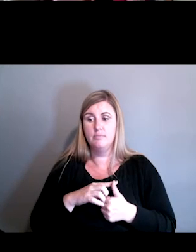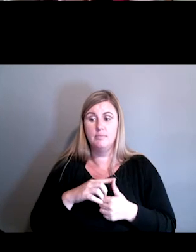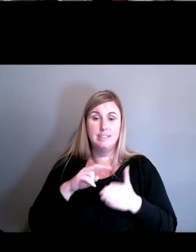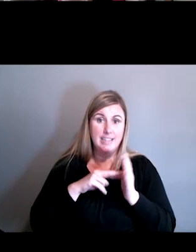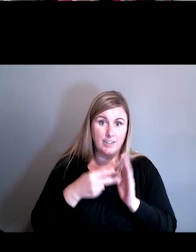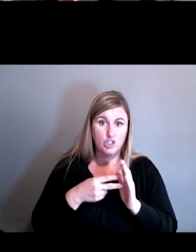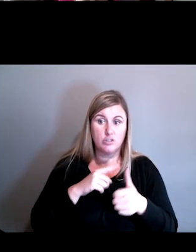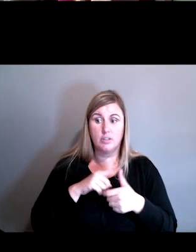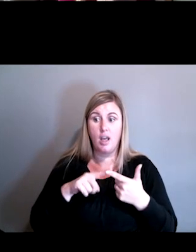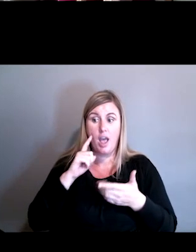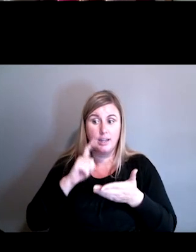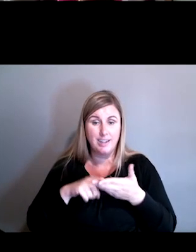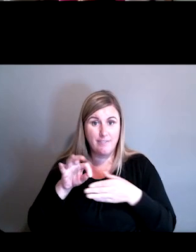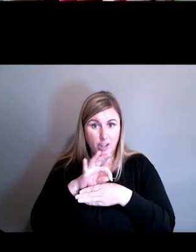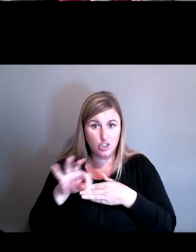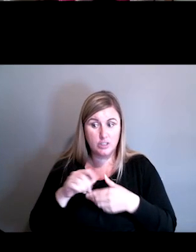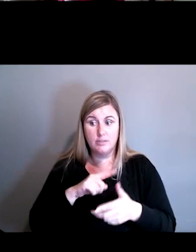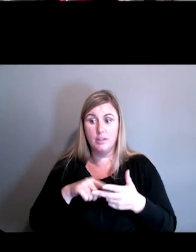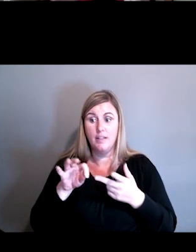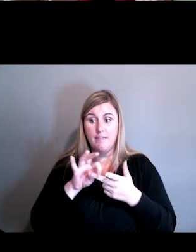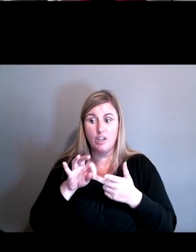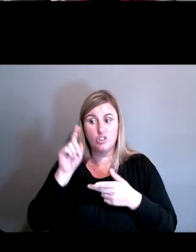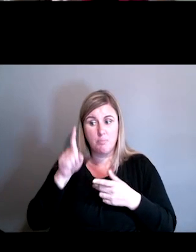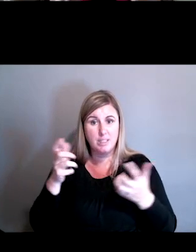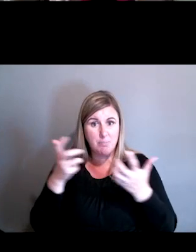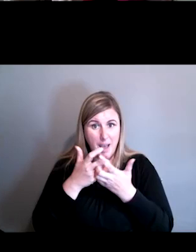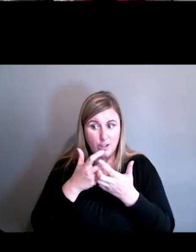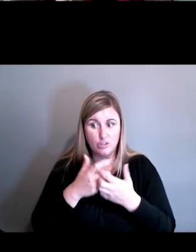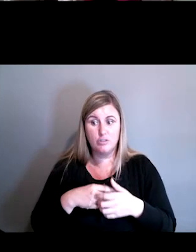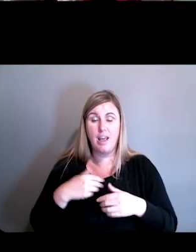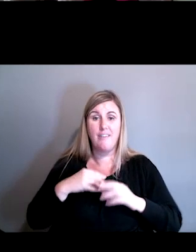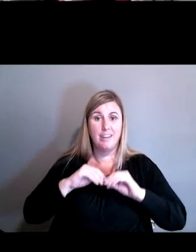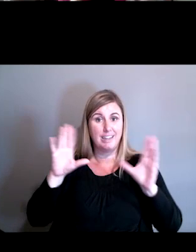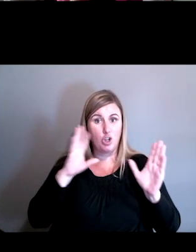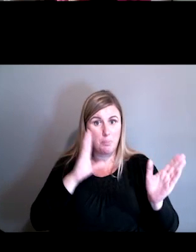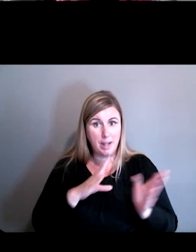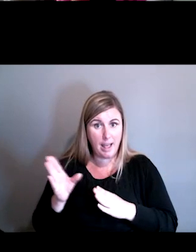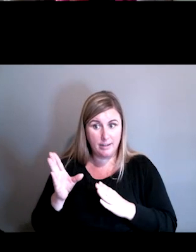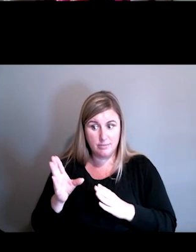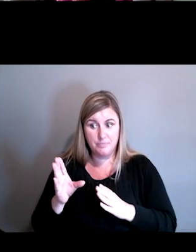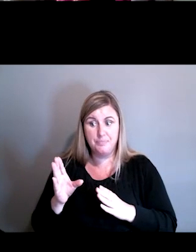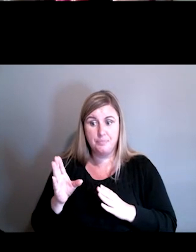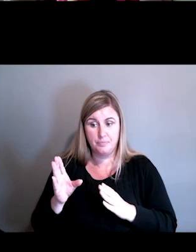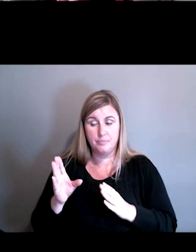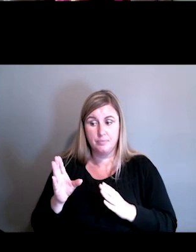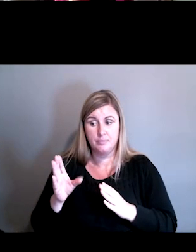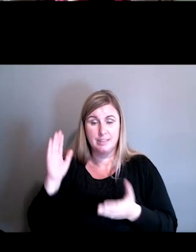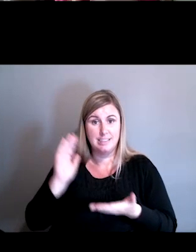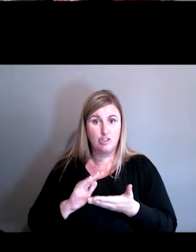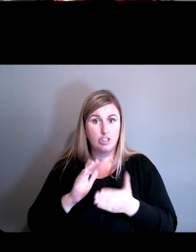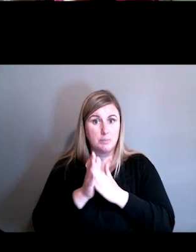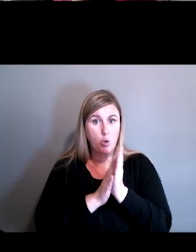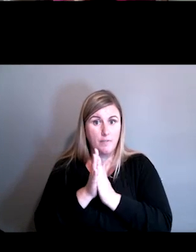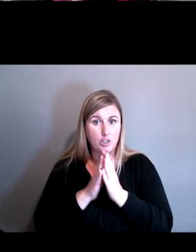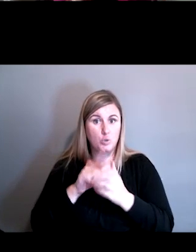must match, having that clear plan that decreases motivation to engage in the problem behavior, teaching the replacement,